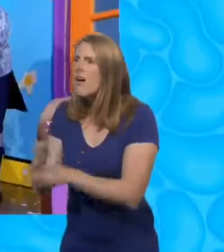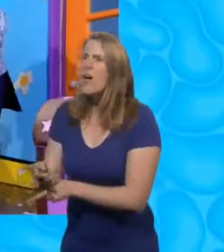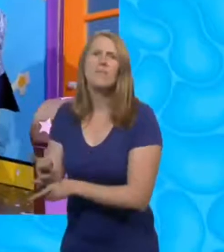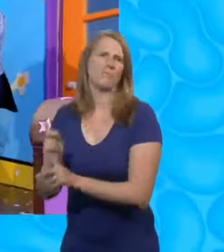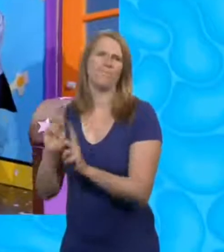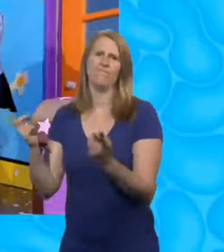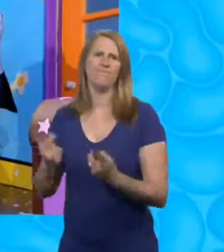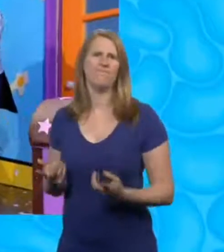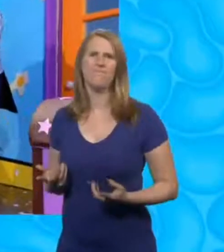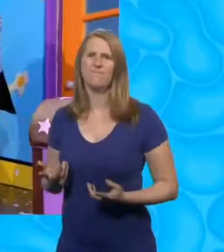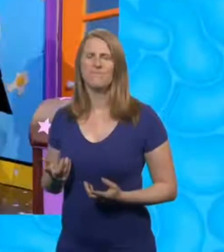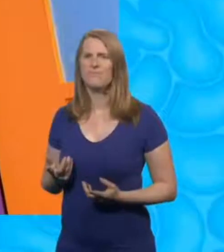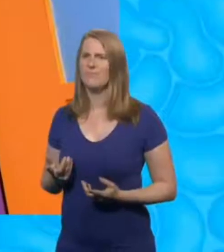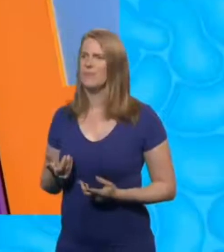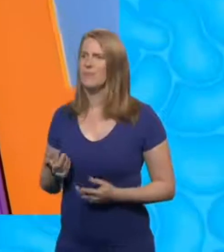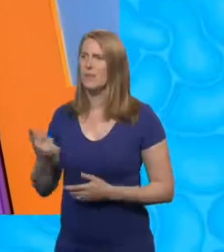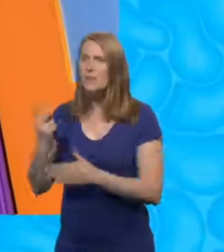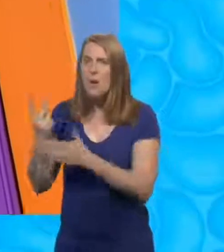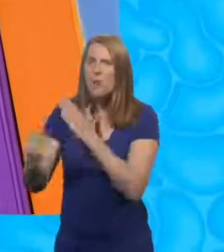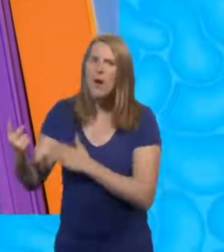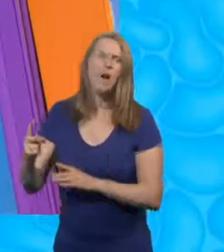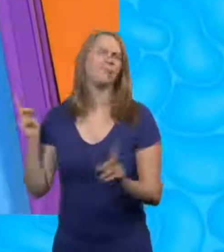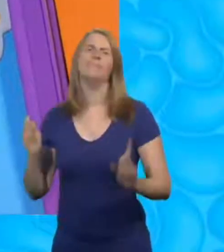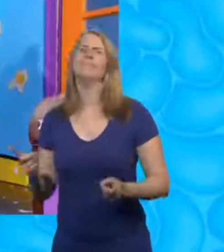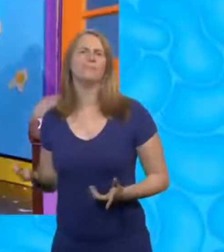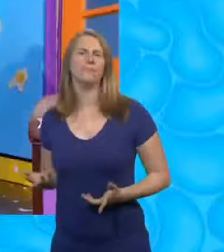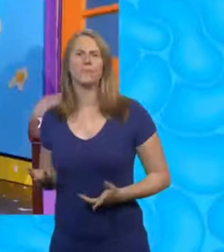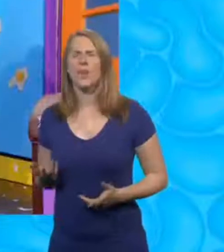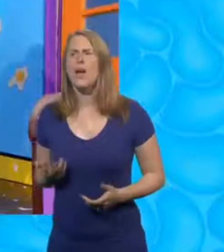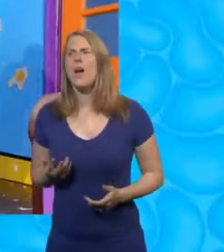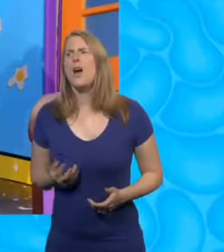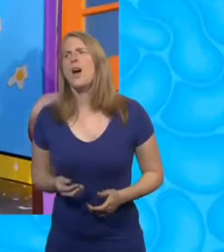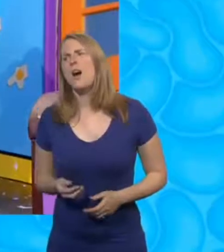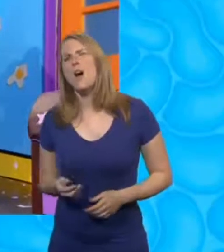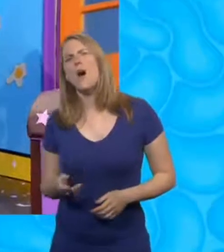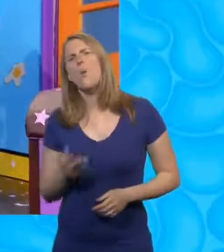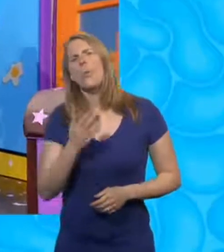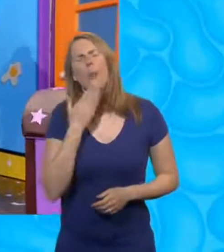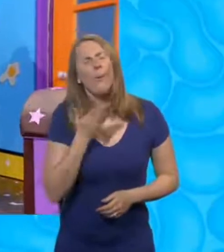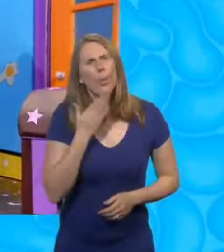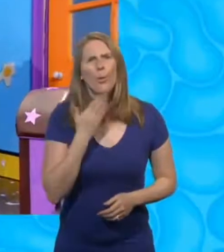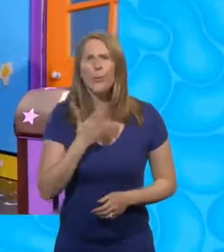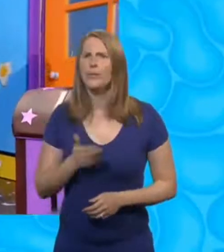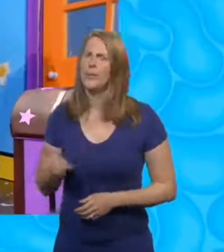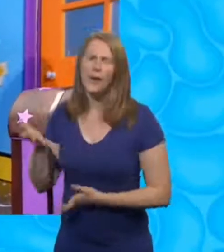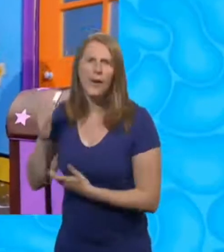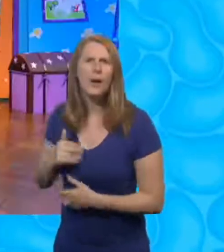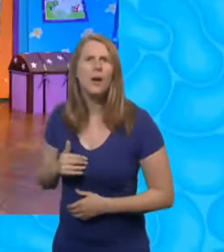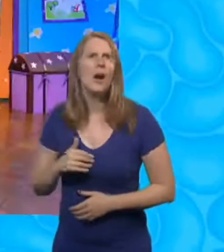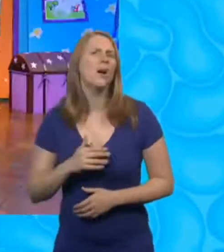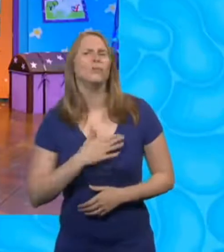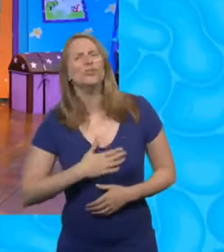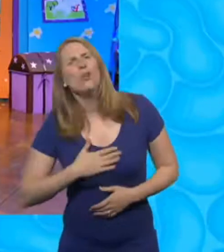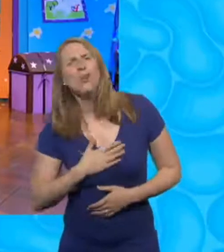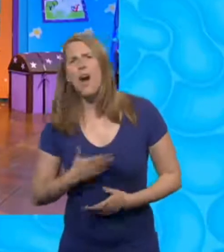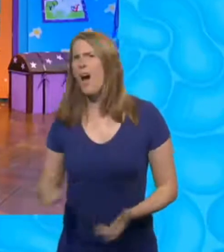Oh, dear. I mean, look at this. You two can't be left on your own. Oh, thanks, Robert. Go on, sir. Oh, dear. I'm sorry. Look at